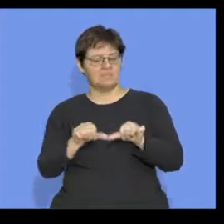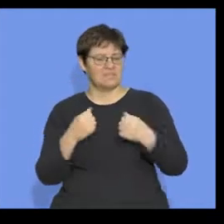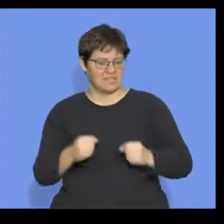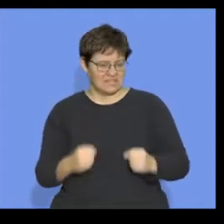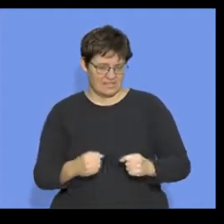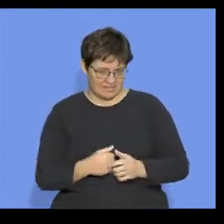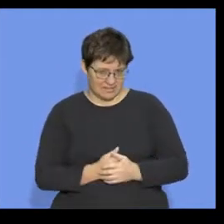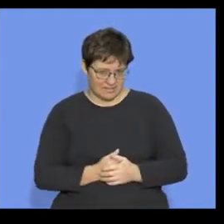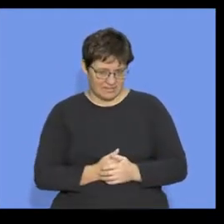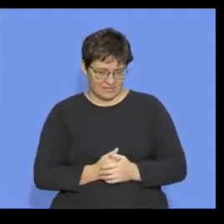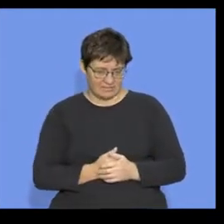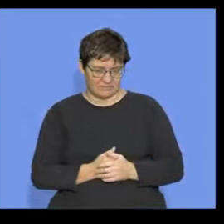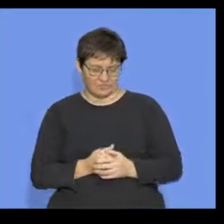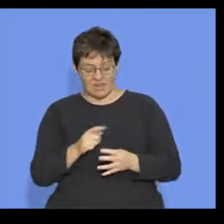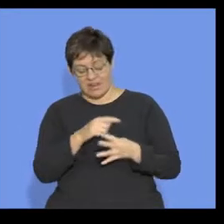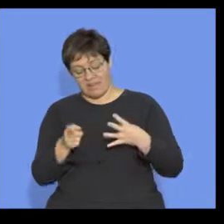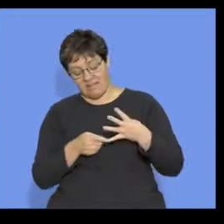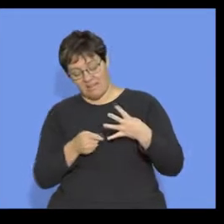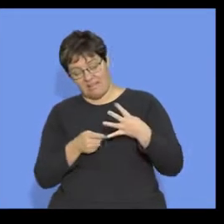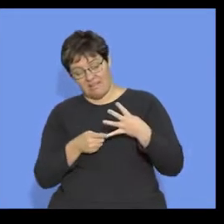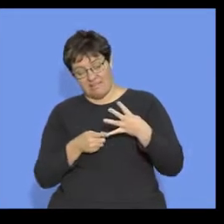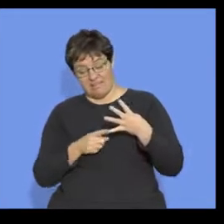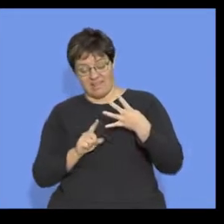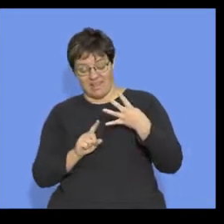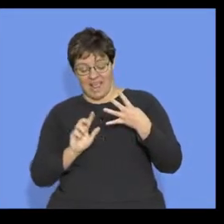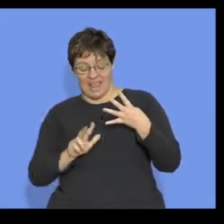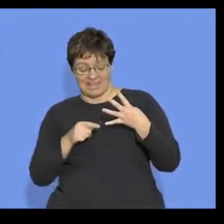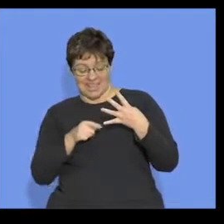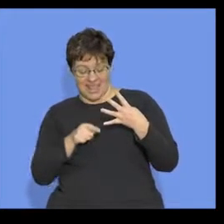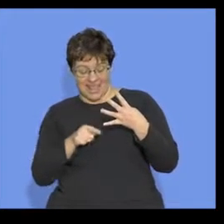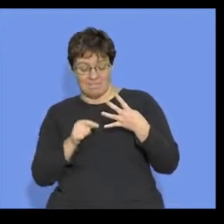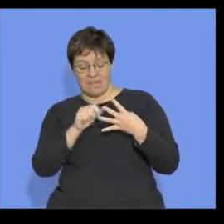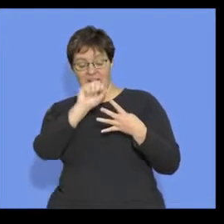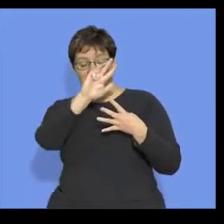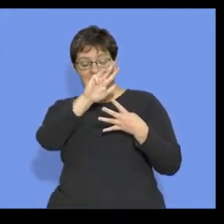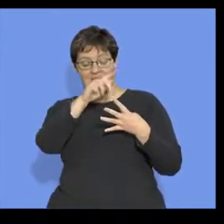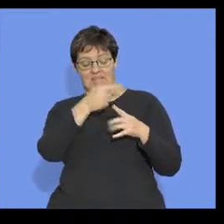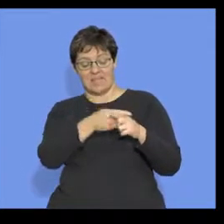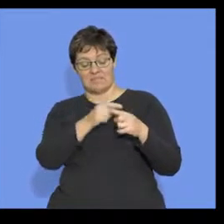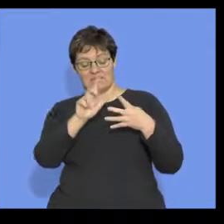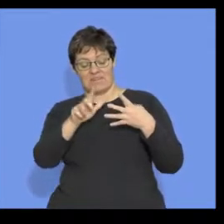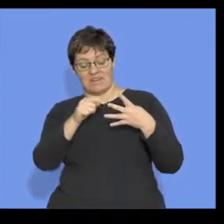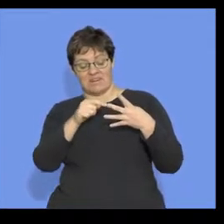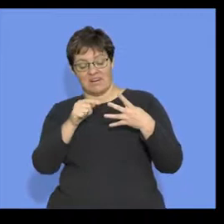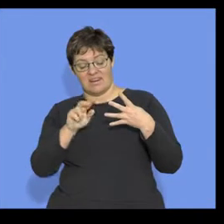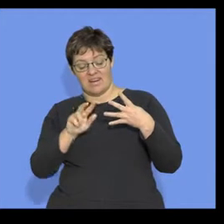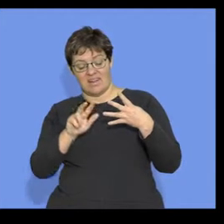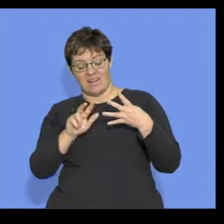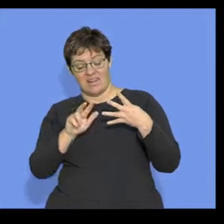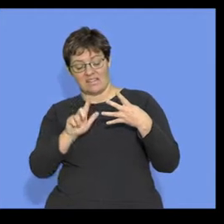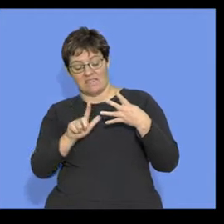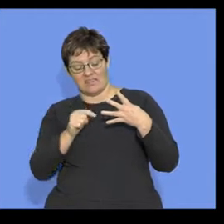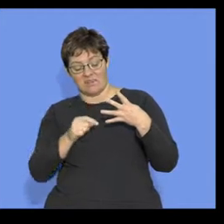504. And lastly, if 8 is in the fourth place, the number of ways